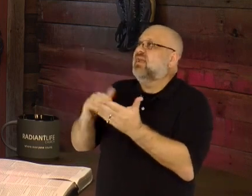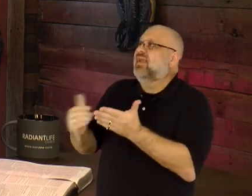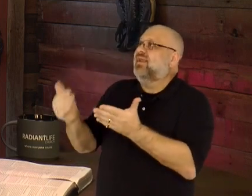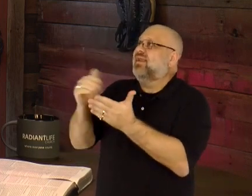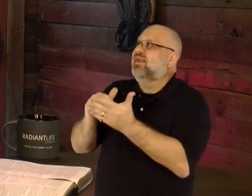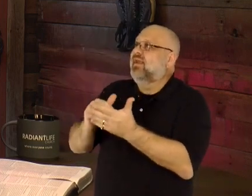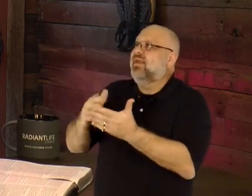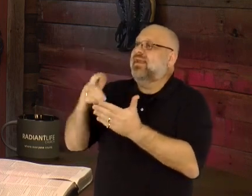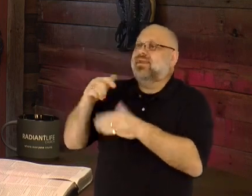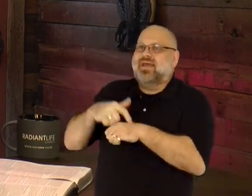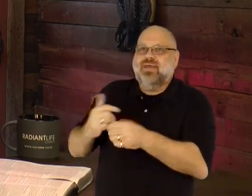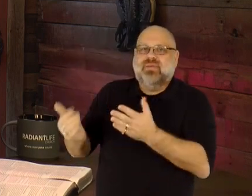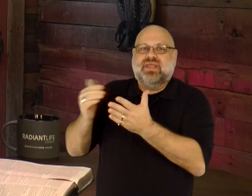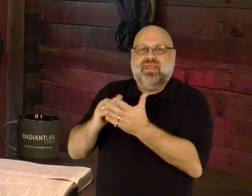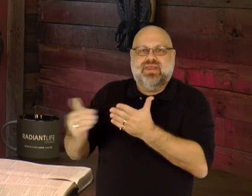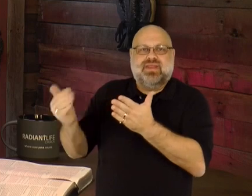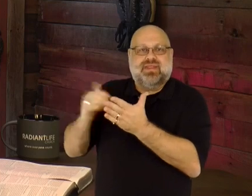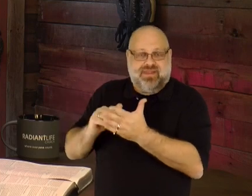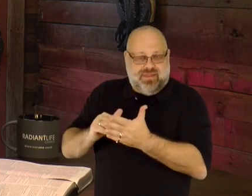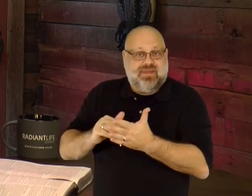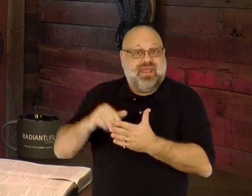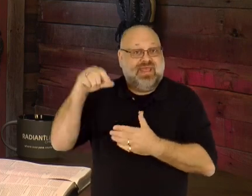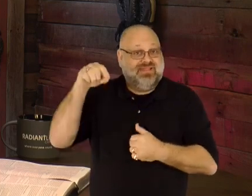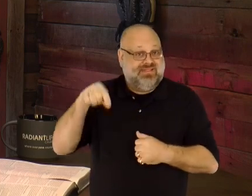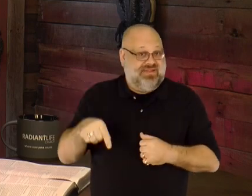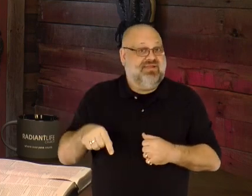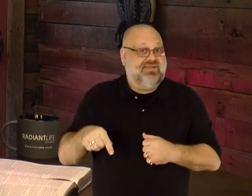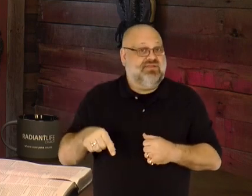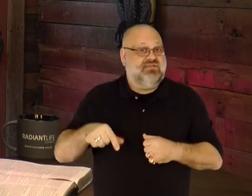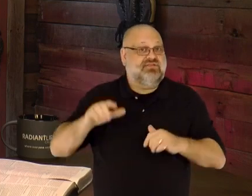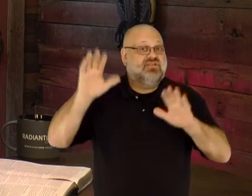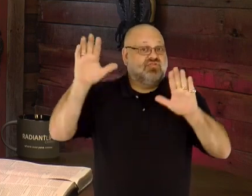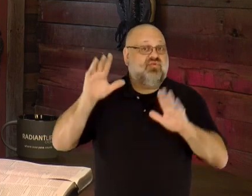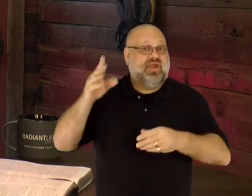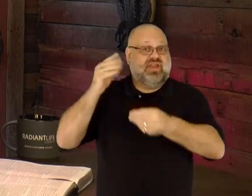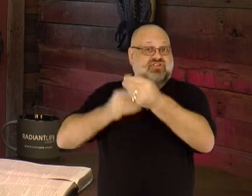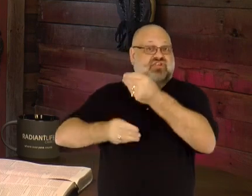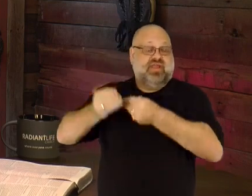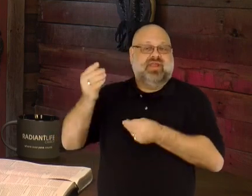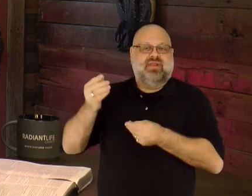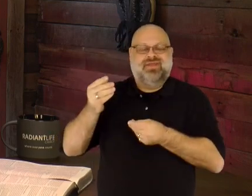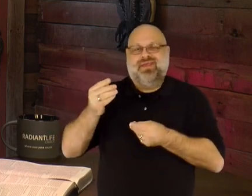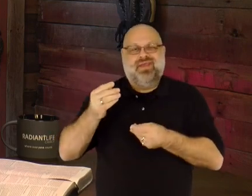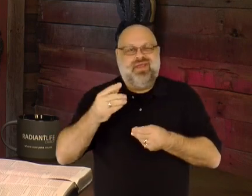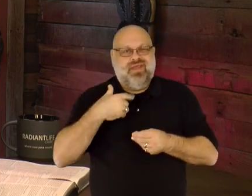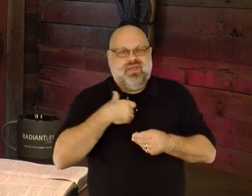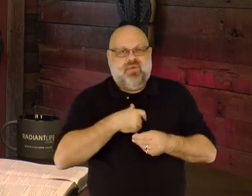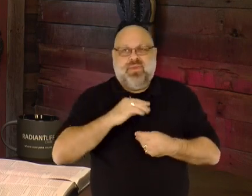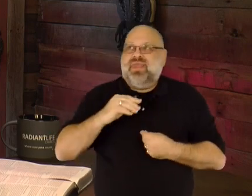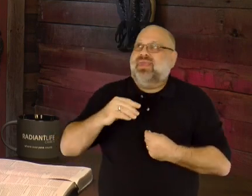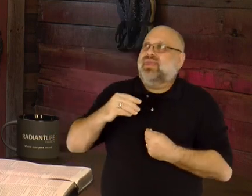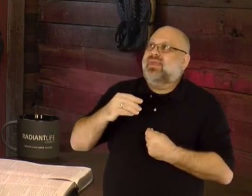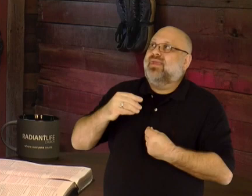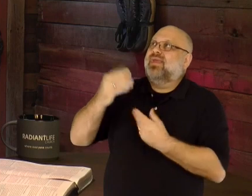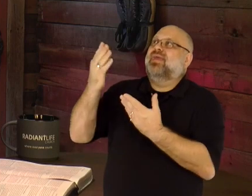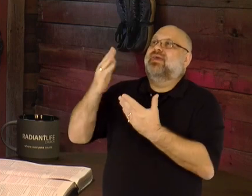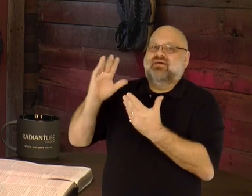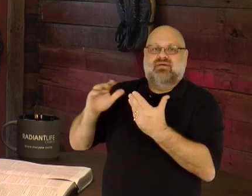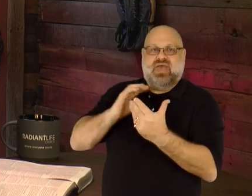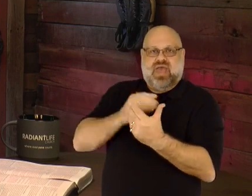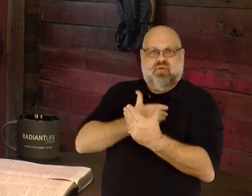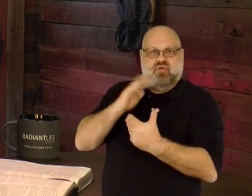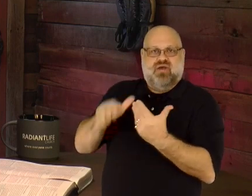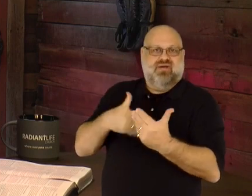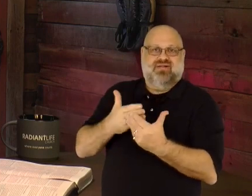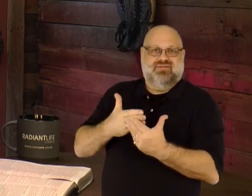and time again. This is the great exchange. When we give Him our all, which isn't